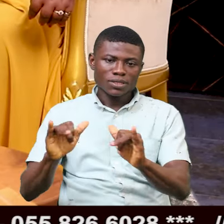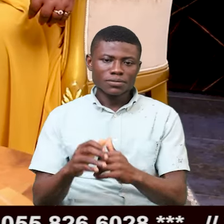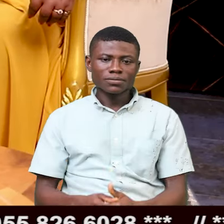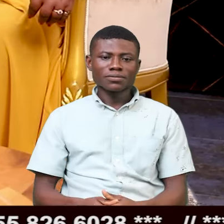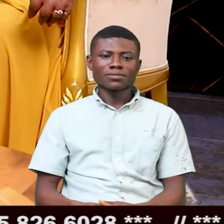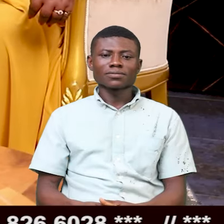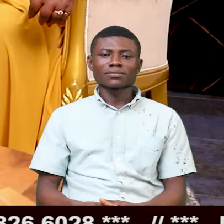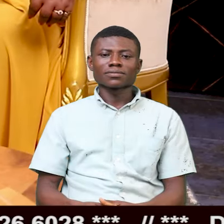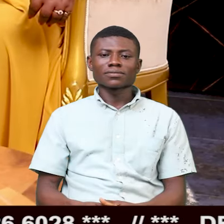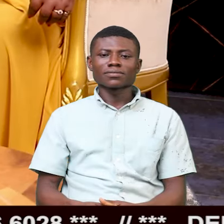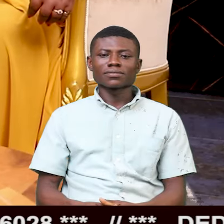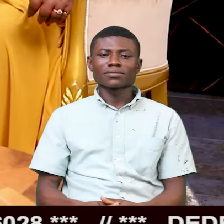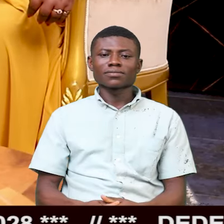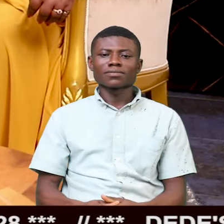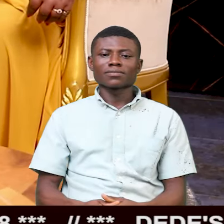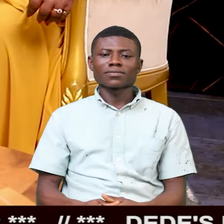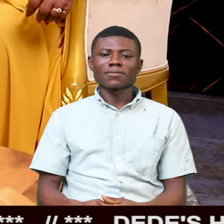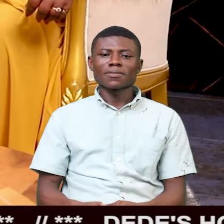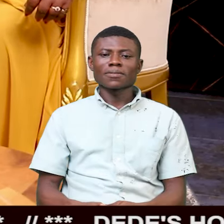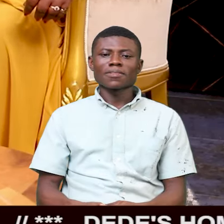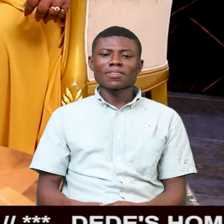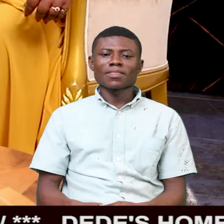Wamango. Otiti atade ni na. Otiti ni ni na wano.